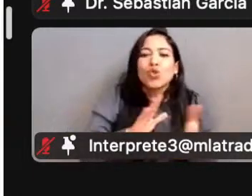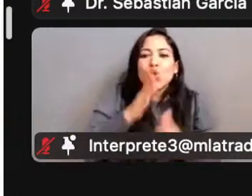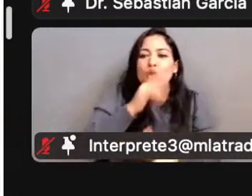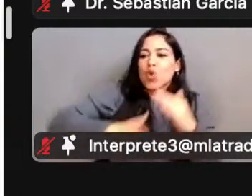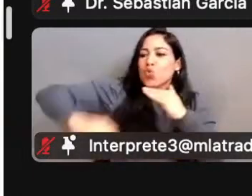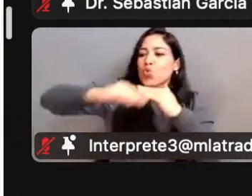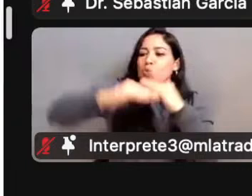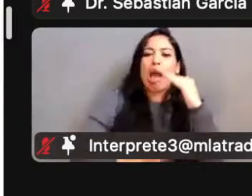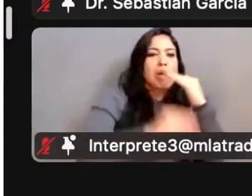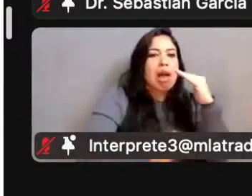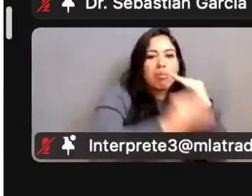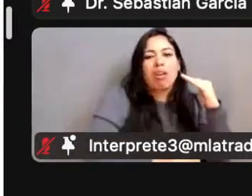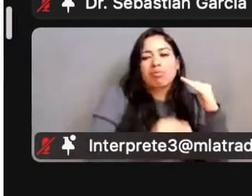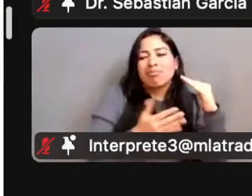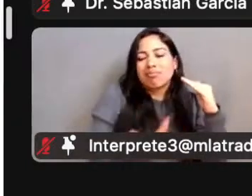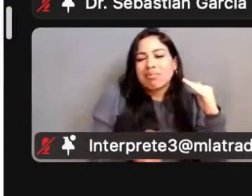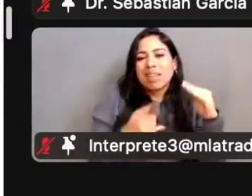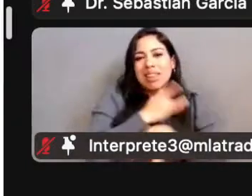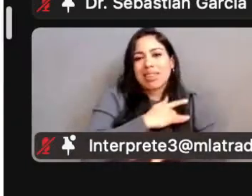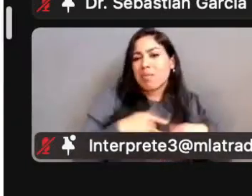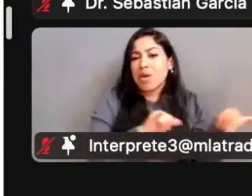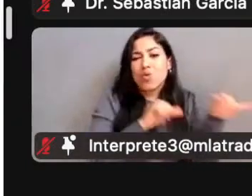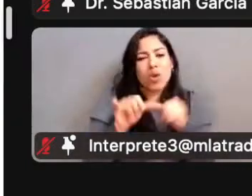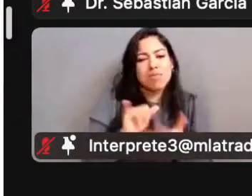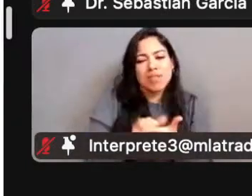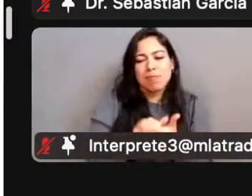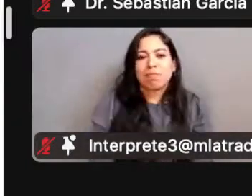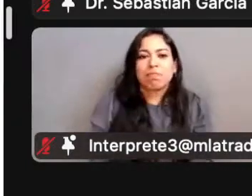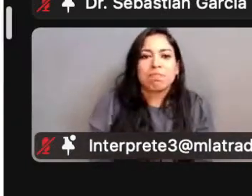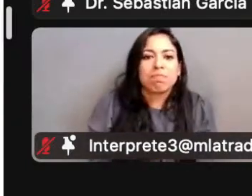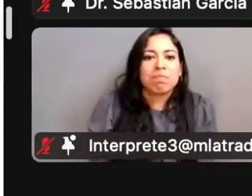The inequalities will continue in health.